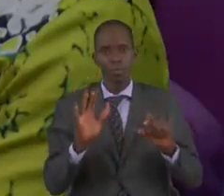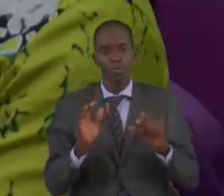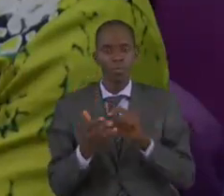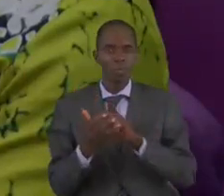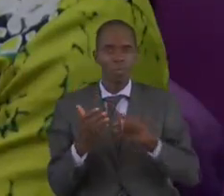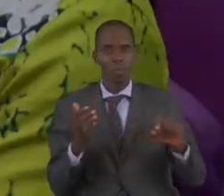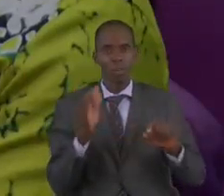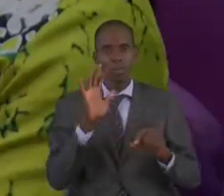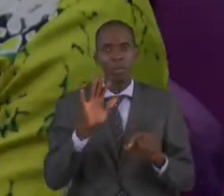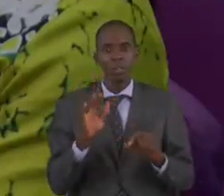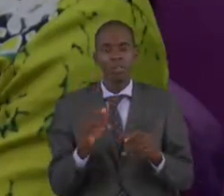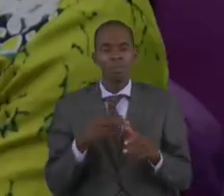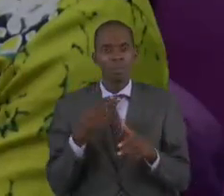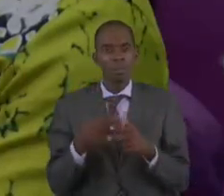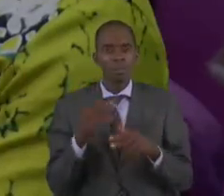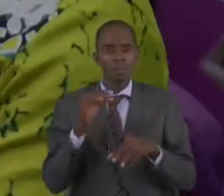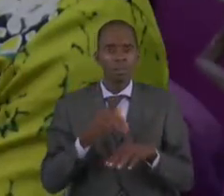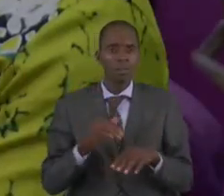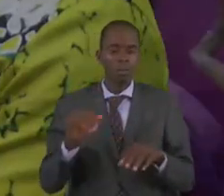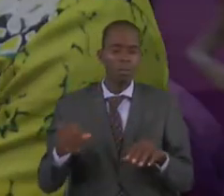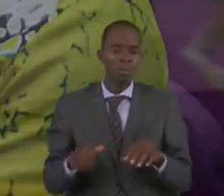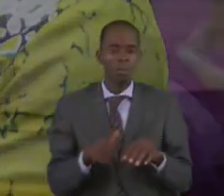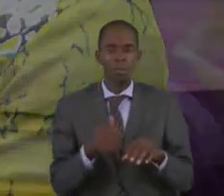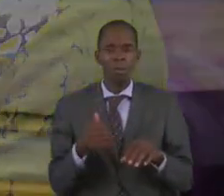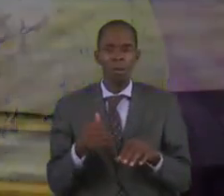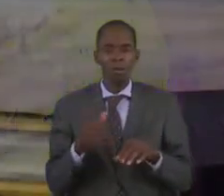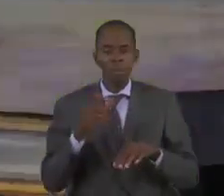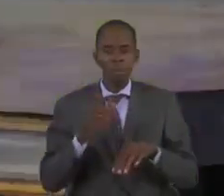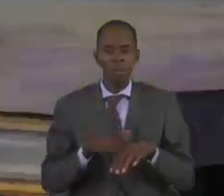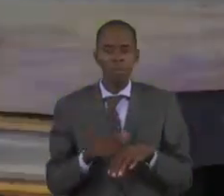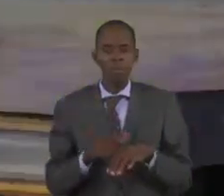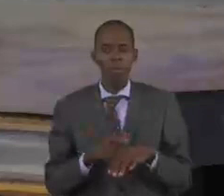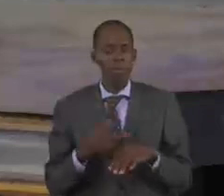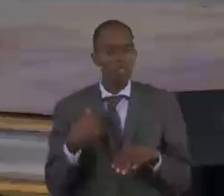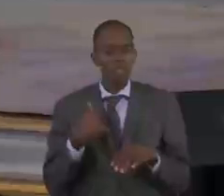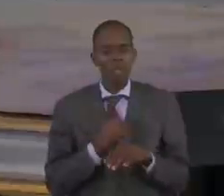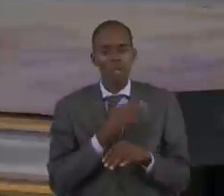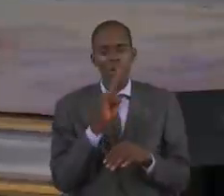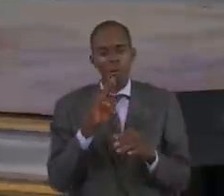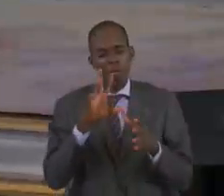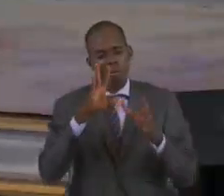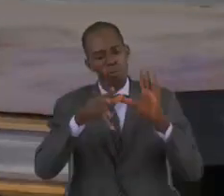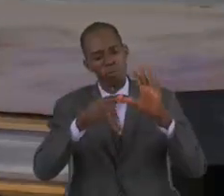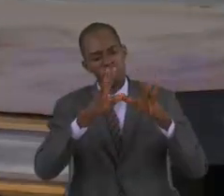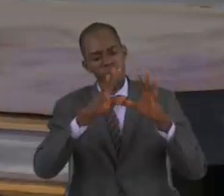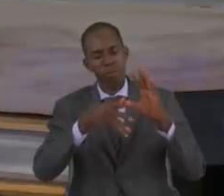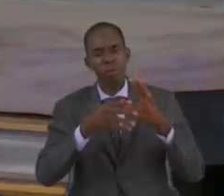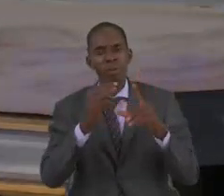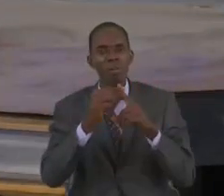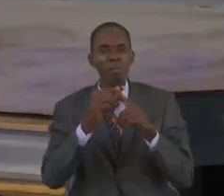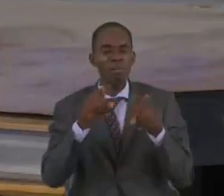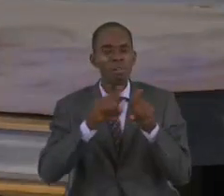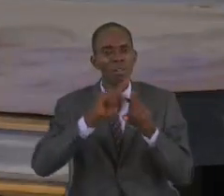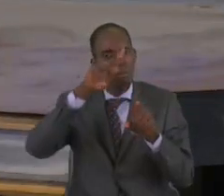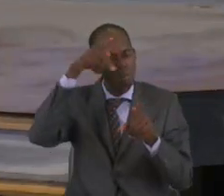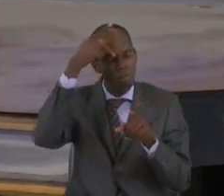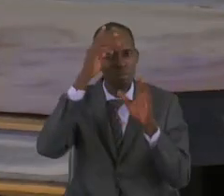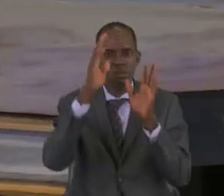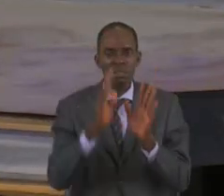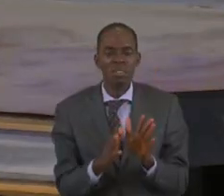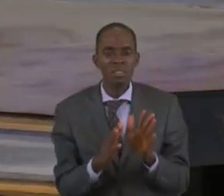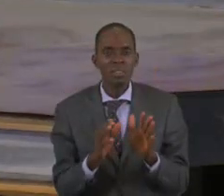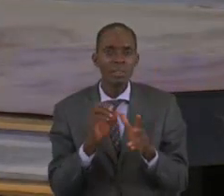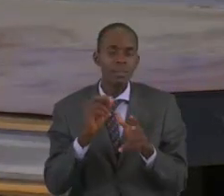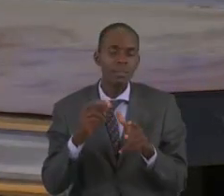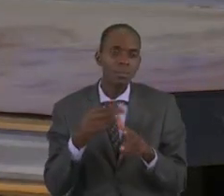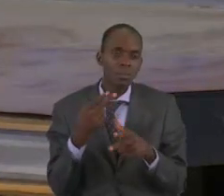at any time used we flattering words like politicians, neither